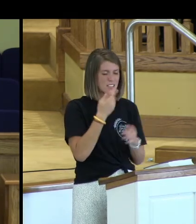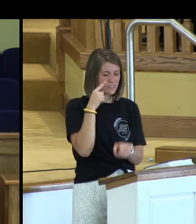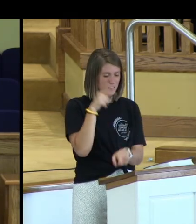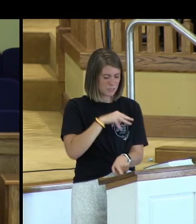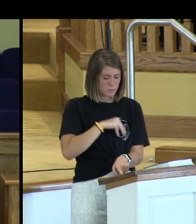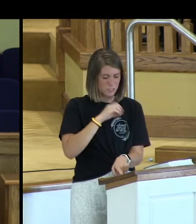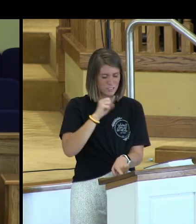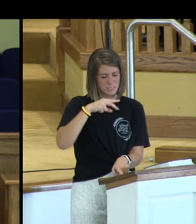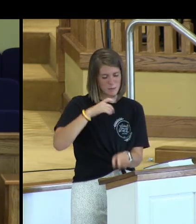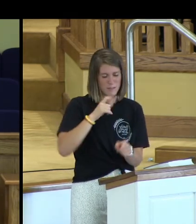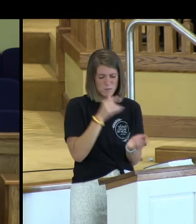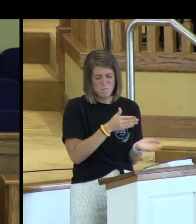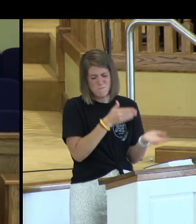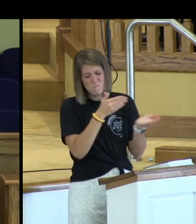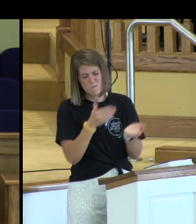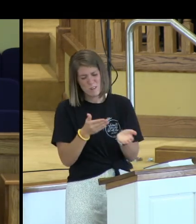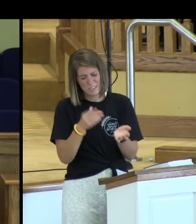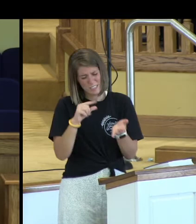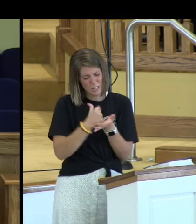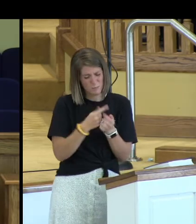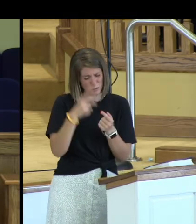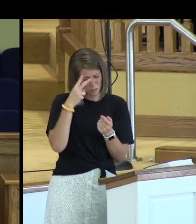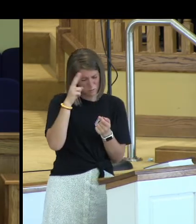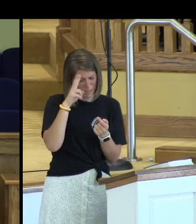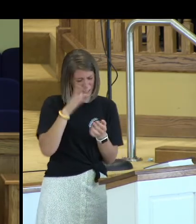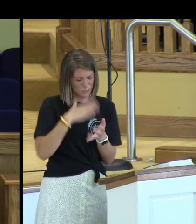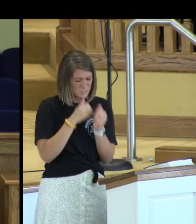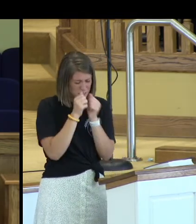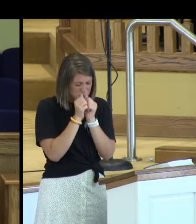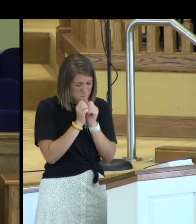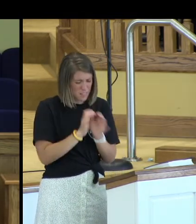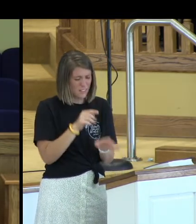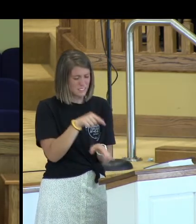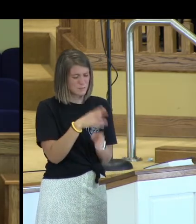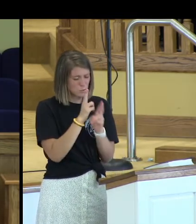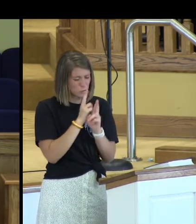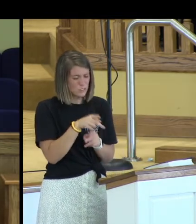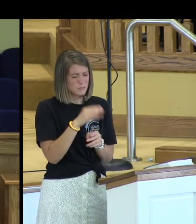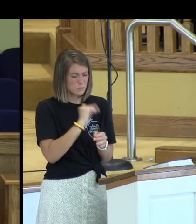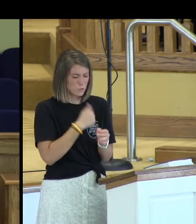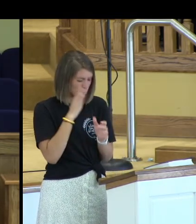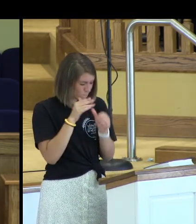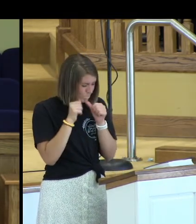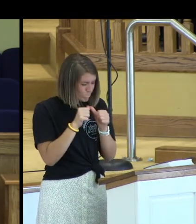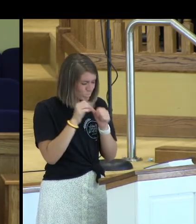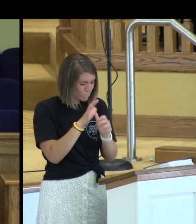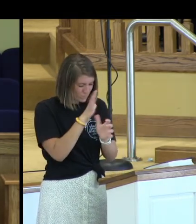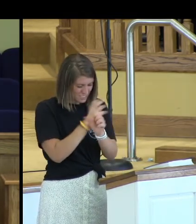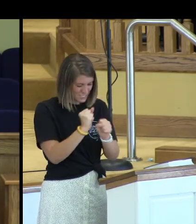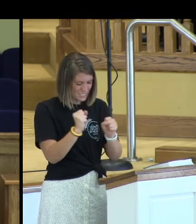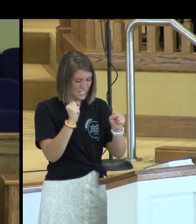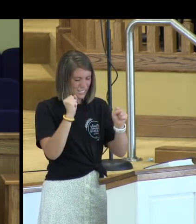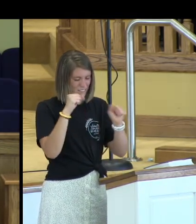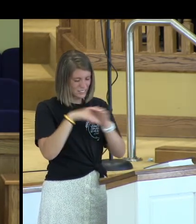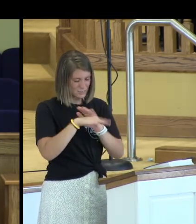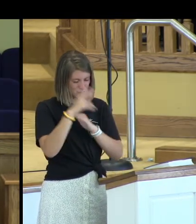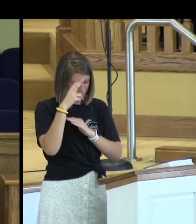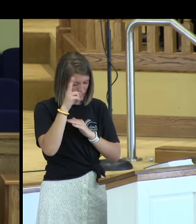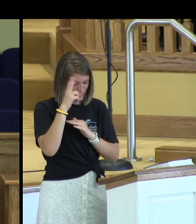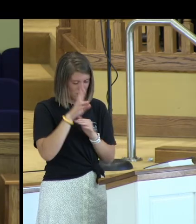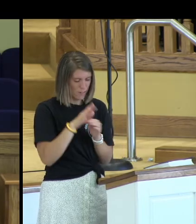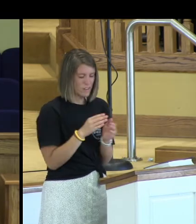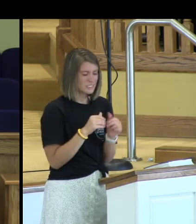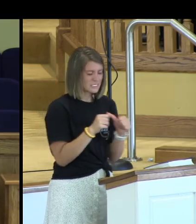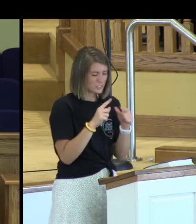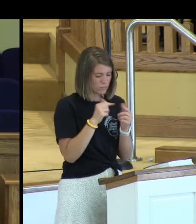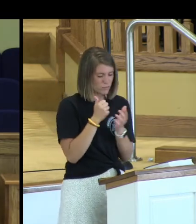taking the gospel to Mexico, which is very ripe right now. Continue to bless them and use them as souls continue to get saved there on their south of the border there in Mexico.